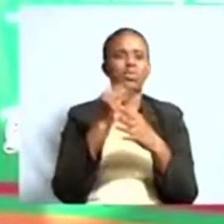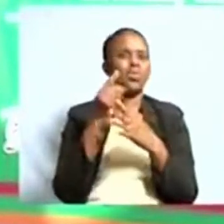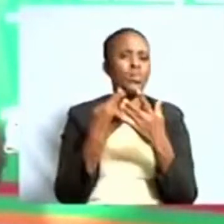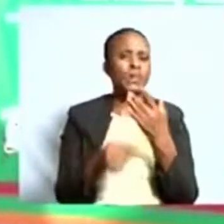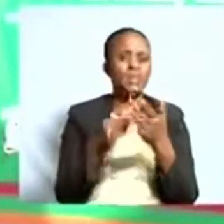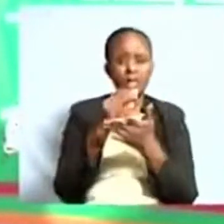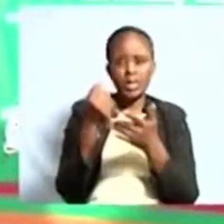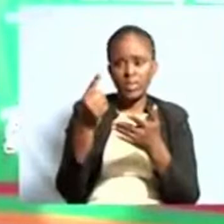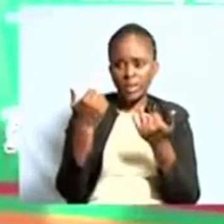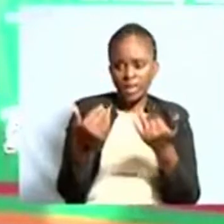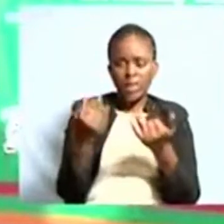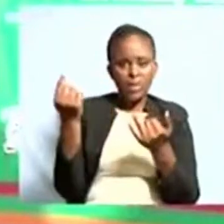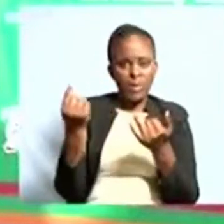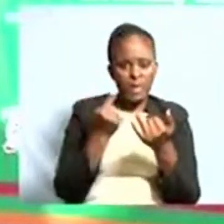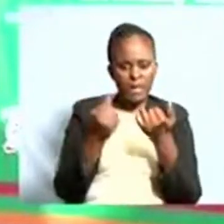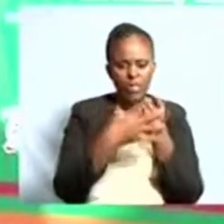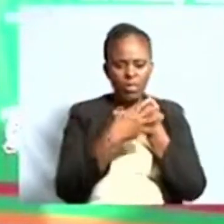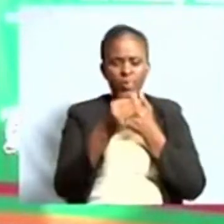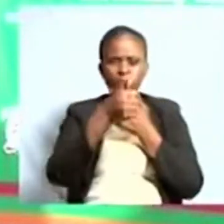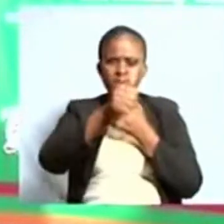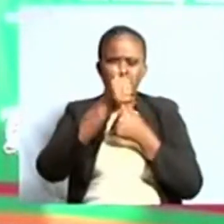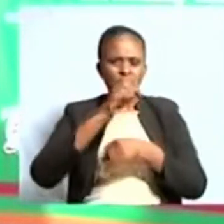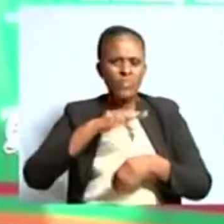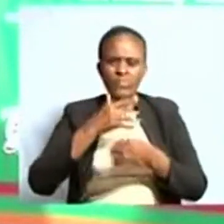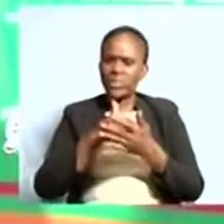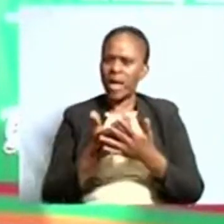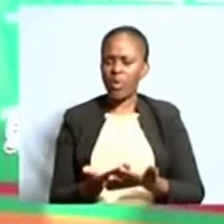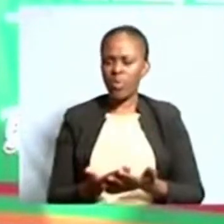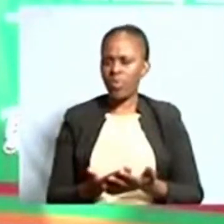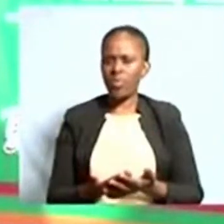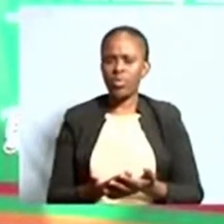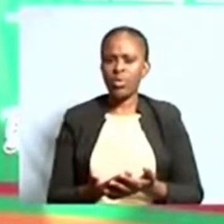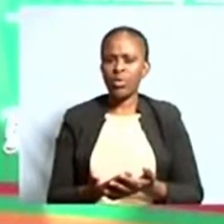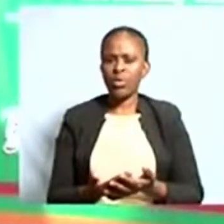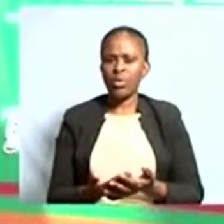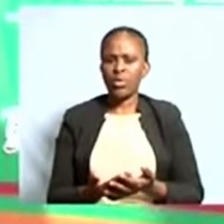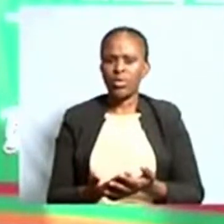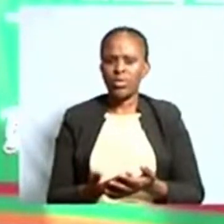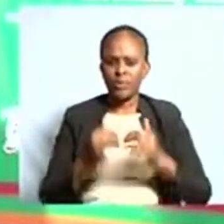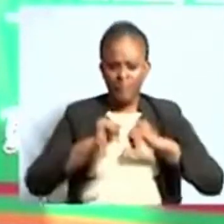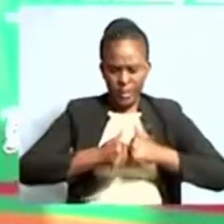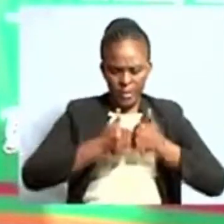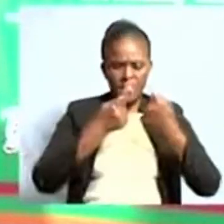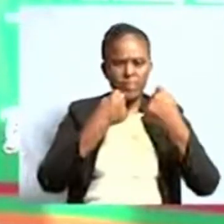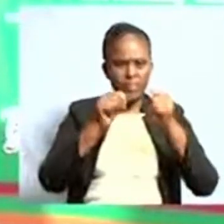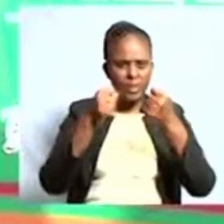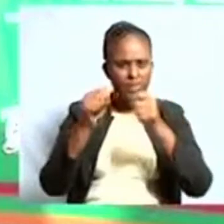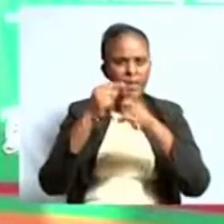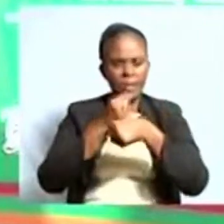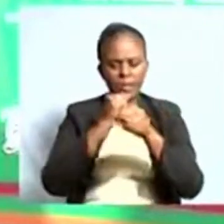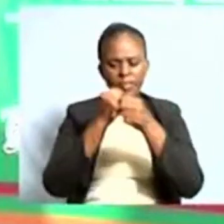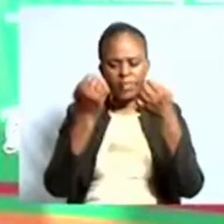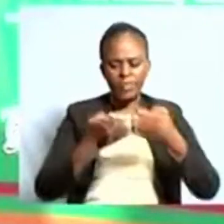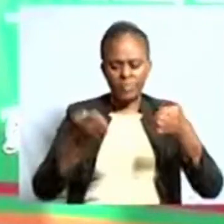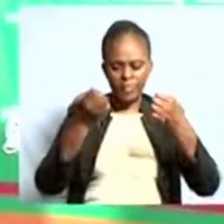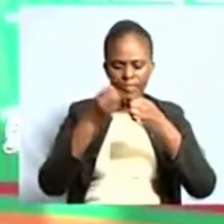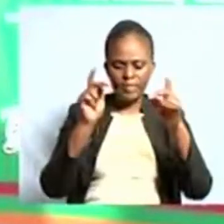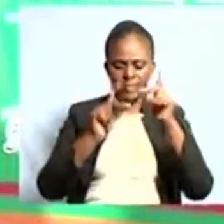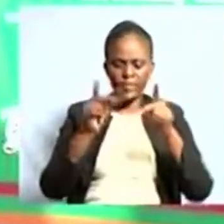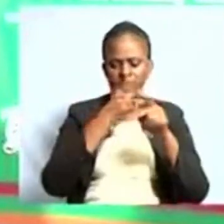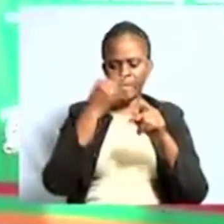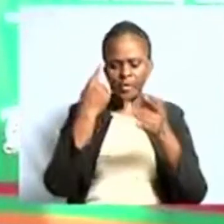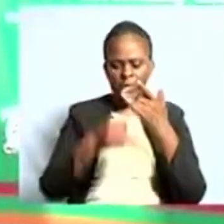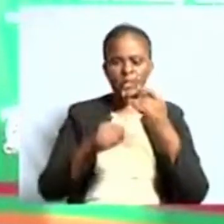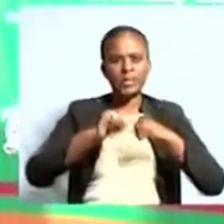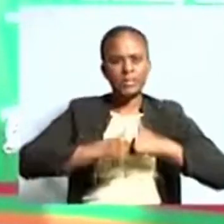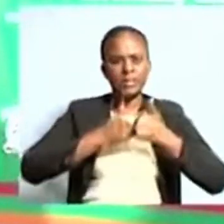just come and copy. How would you feel? So we are trying to make that environment where people should be